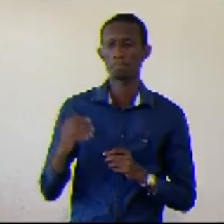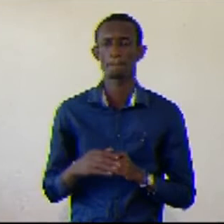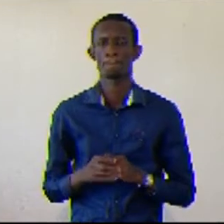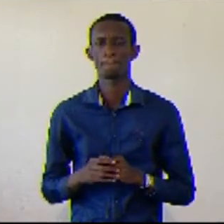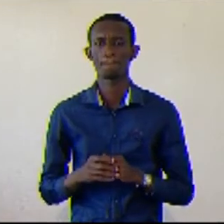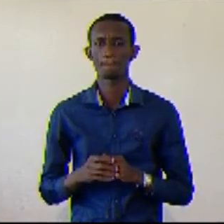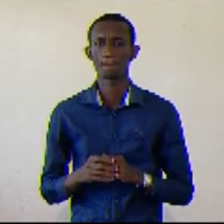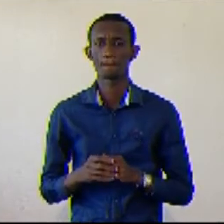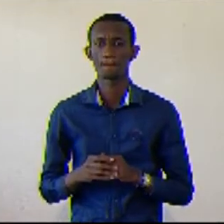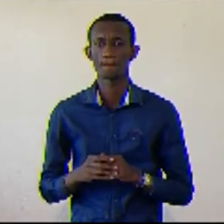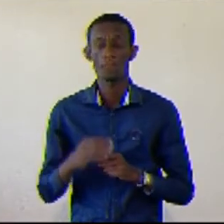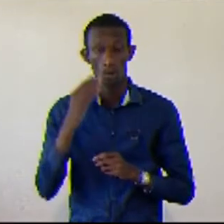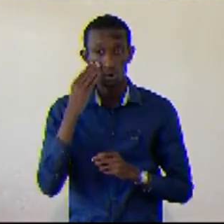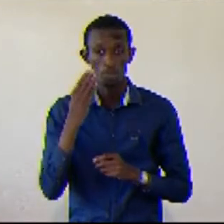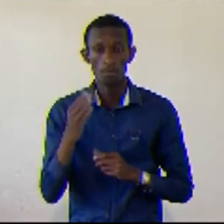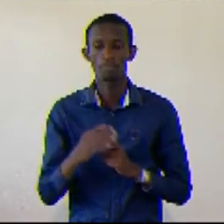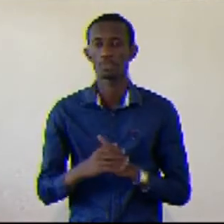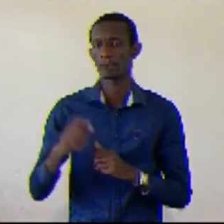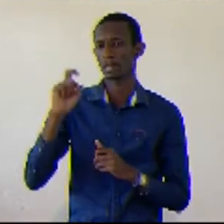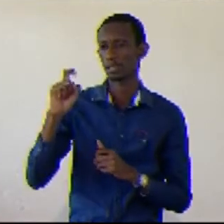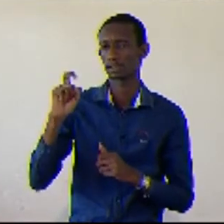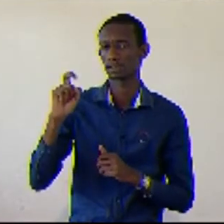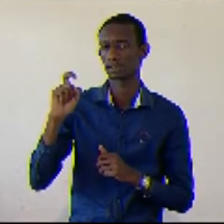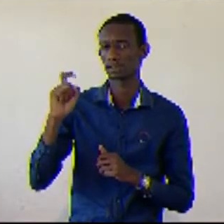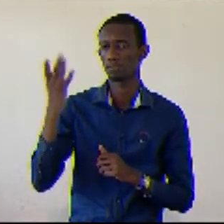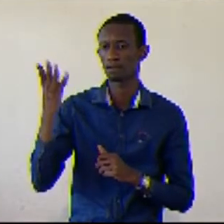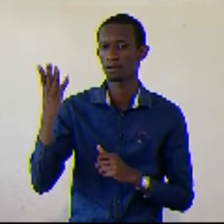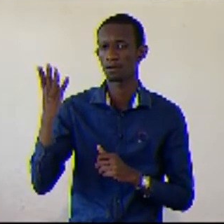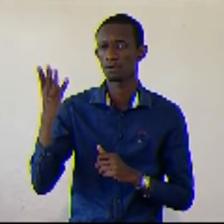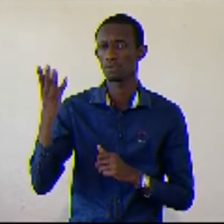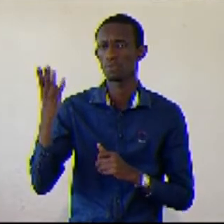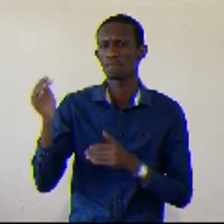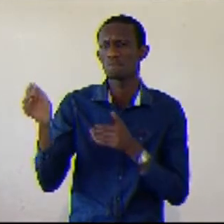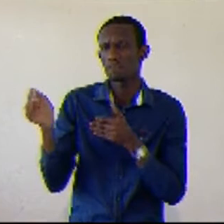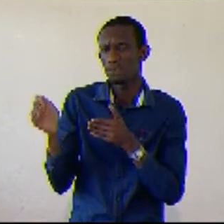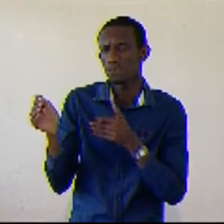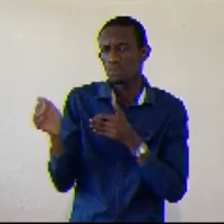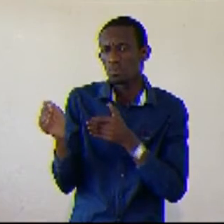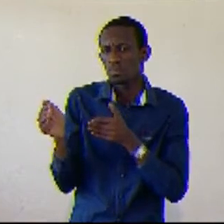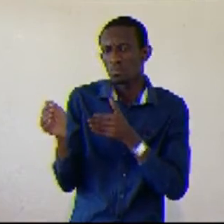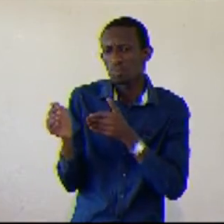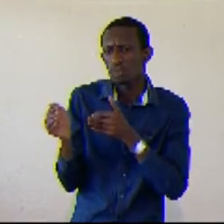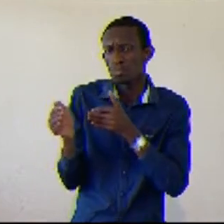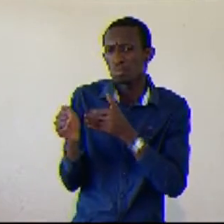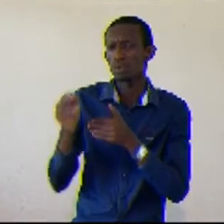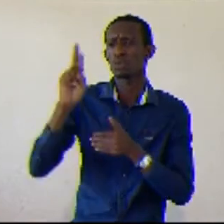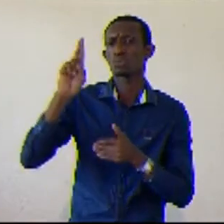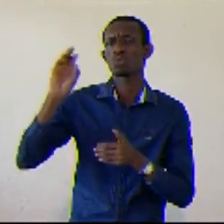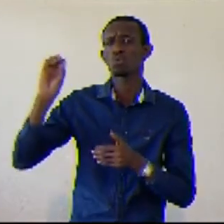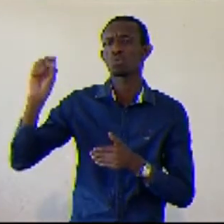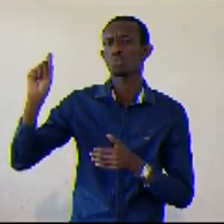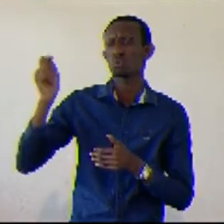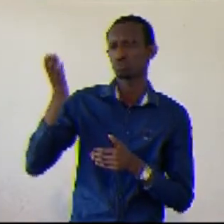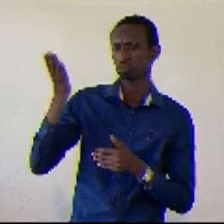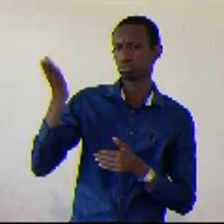You realize that x4 is very, very, very close to this root. As we make